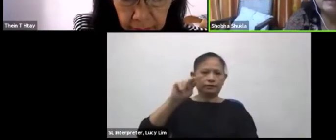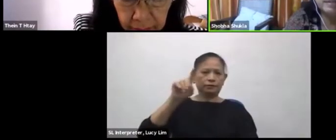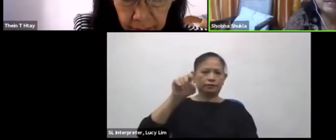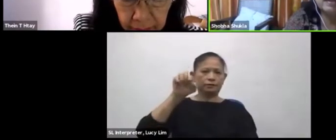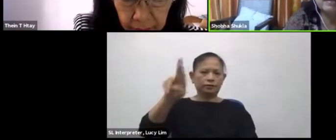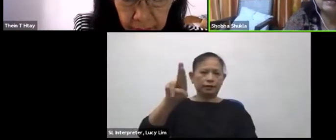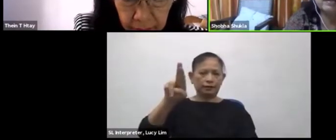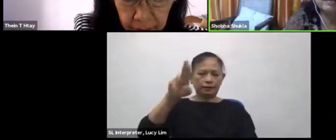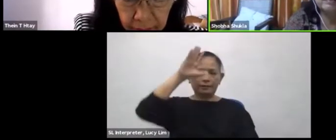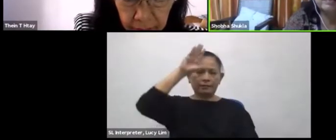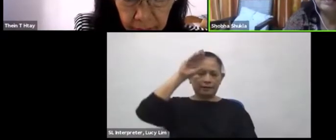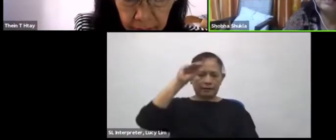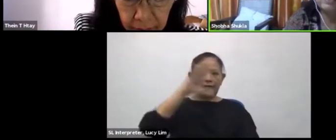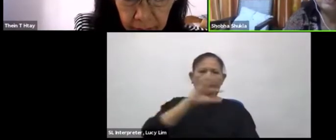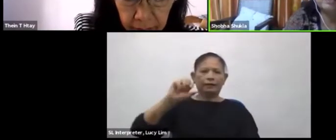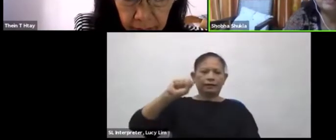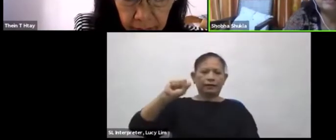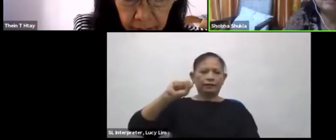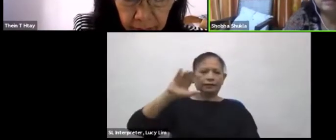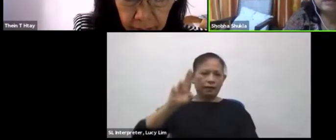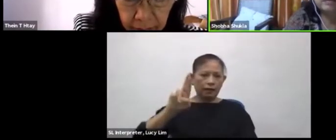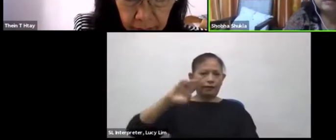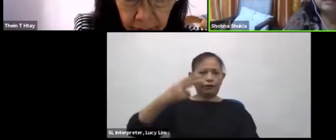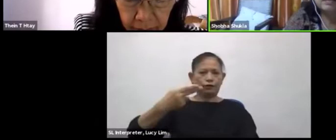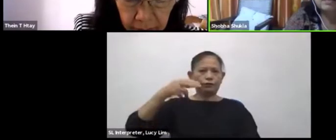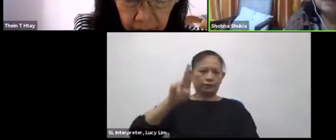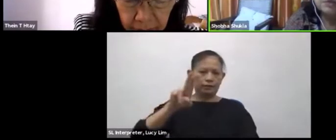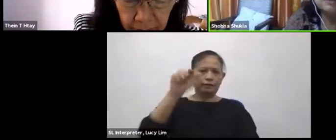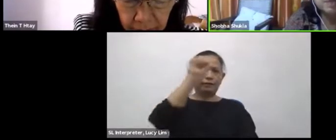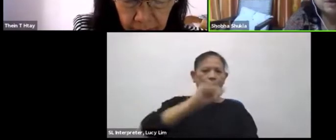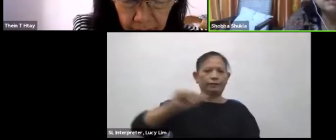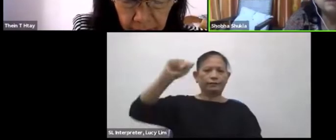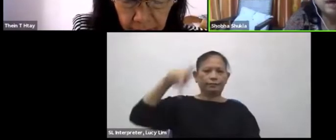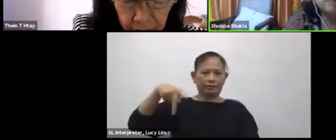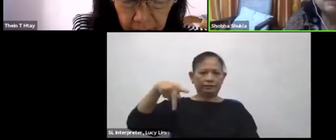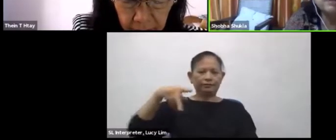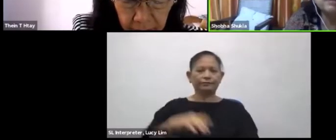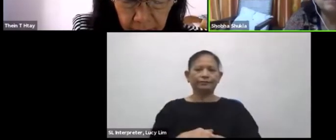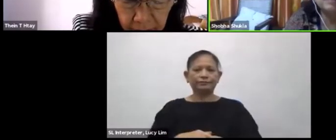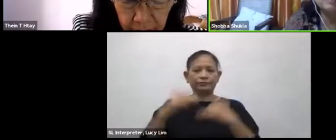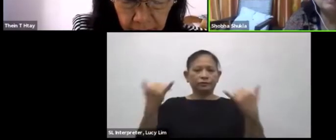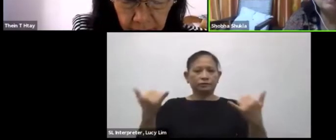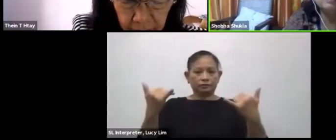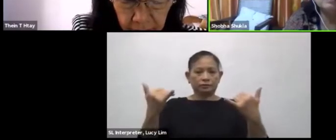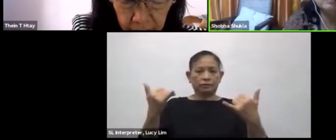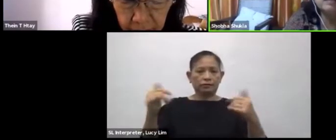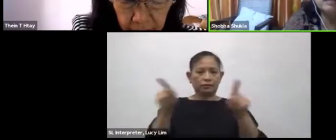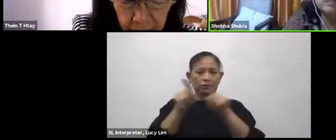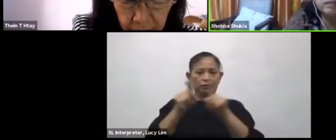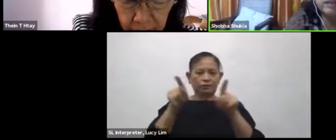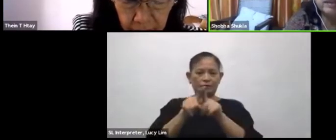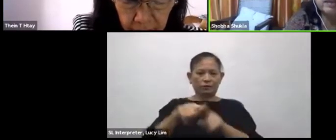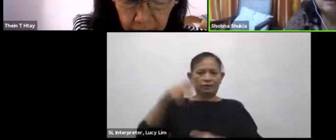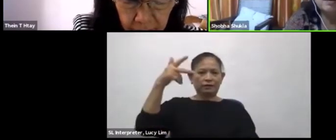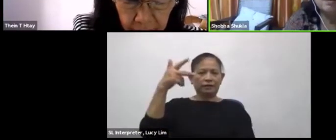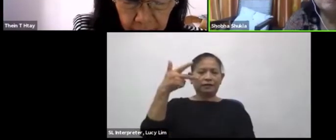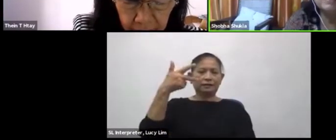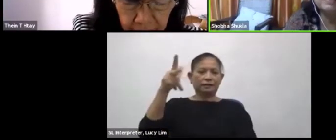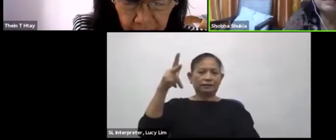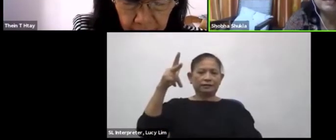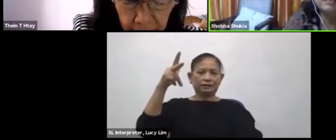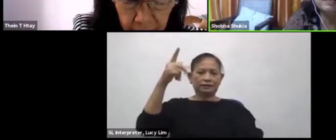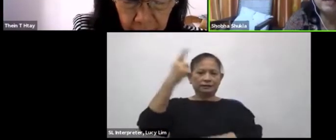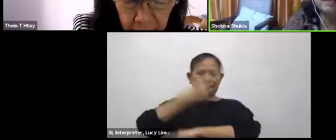and SRHR in Asia-Pacific. Today also happens to be the 13th day of